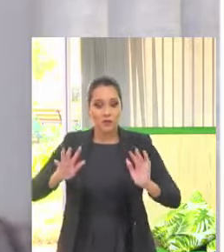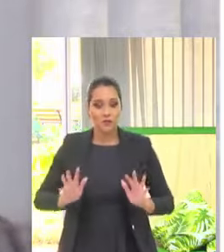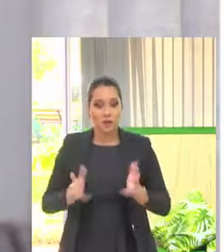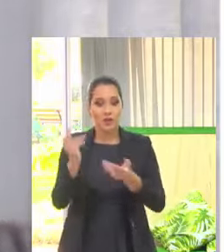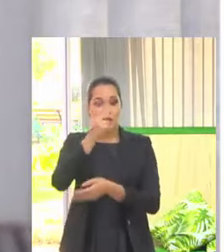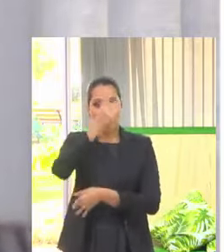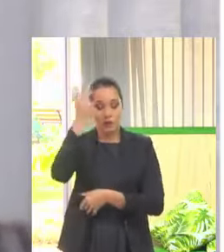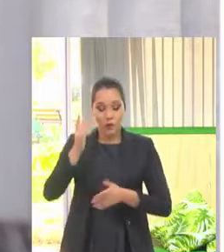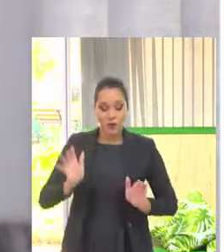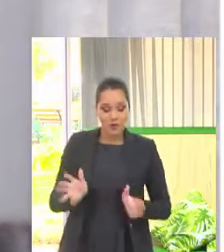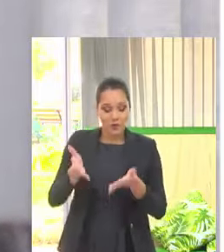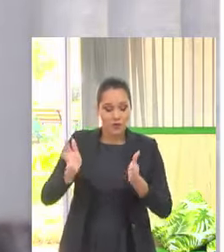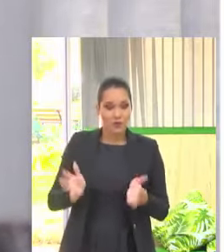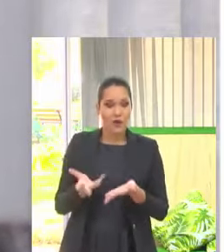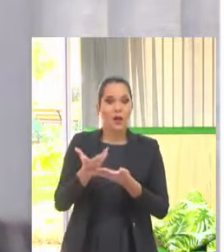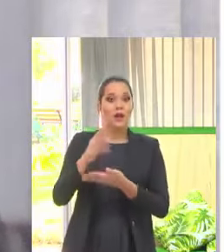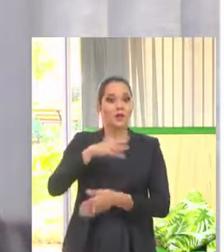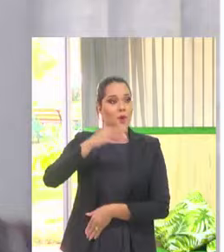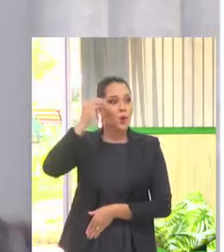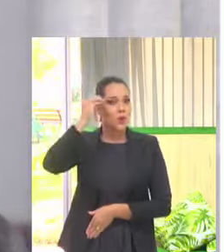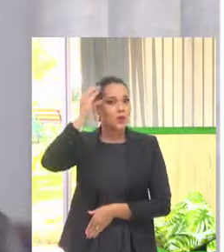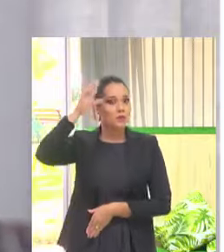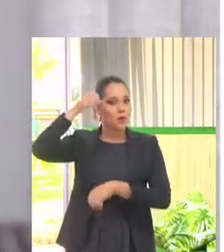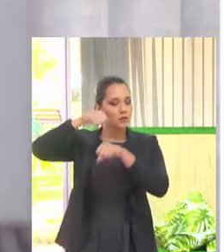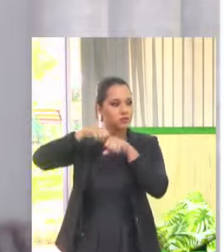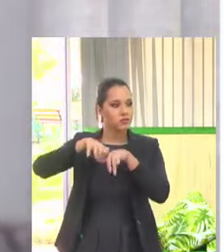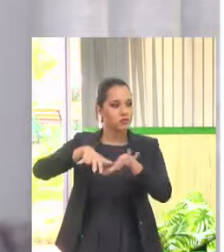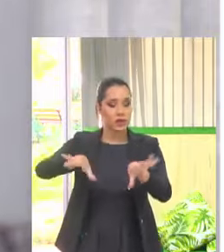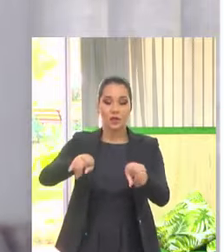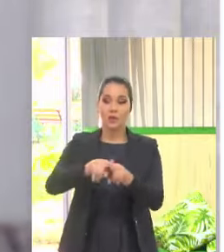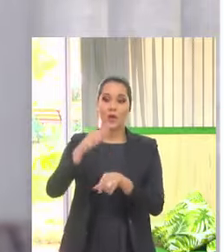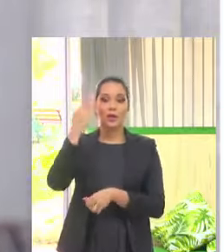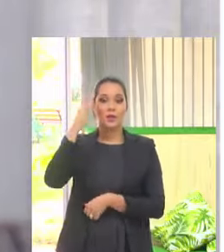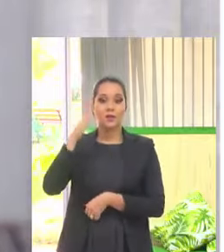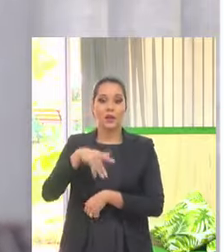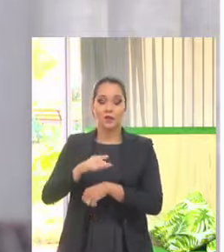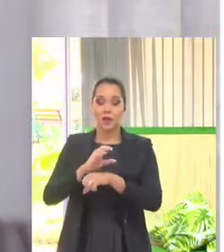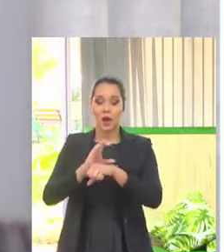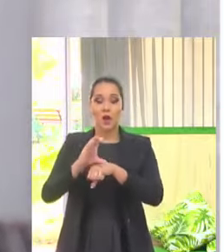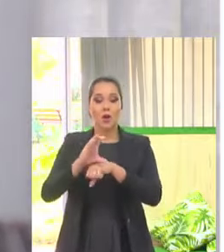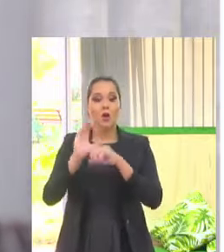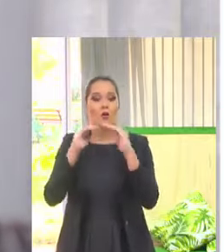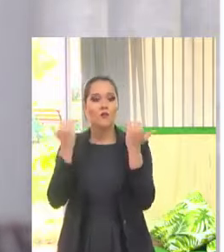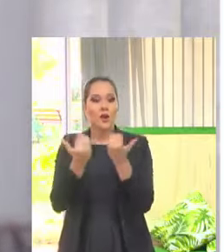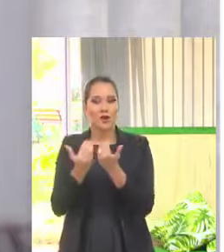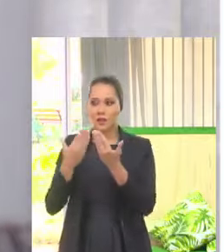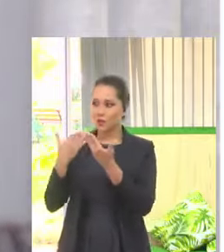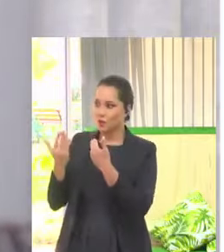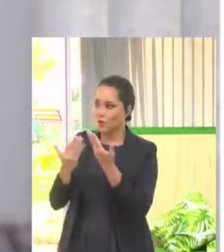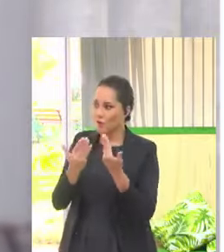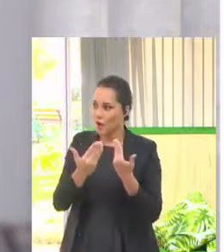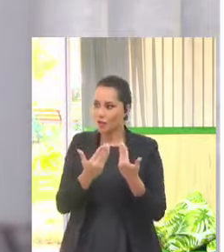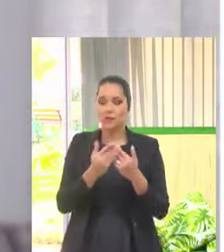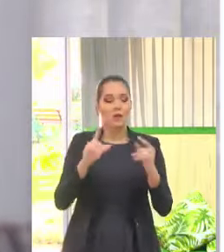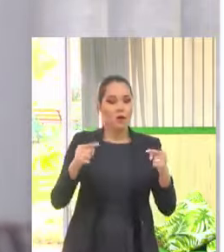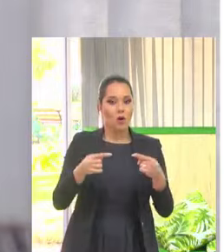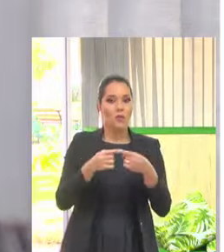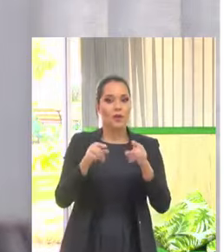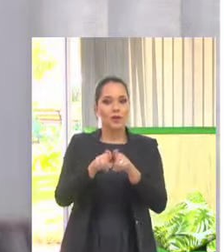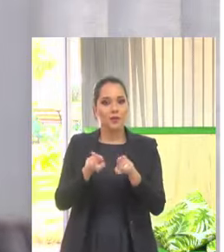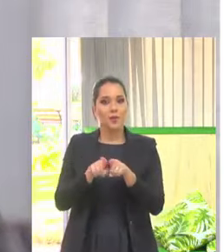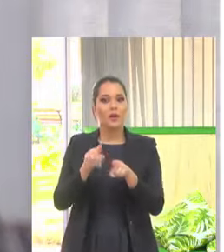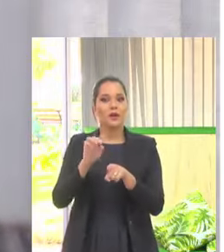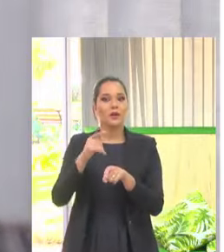of disseminating knowledge, and I understand that this conference and this conversation is part of this knowledge building